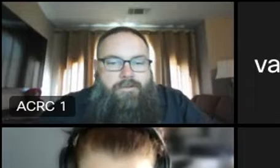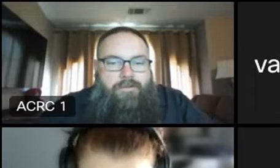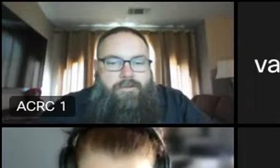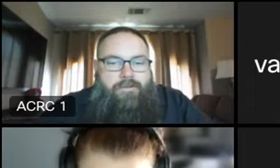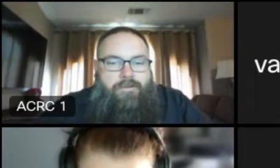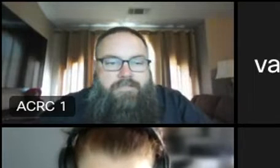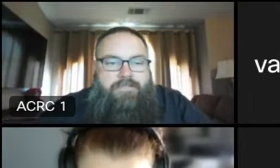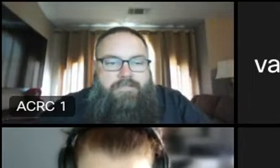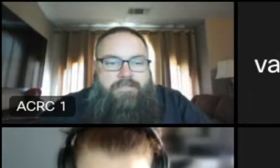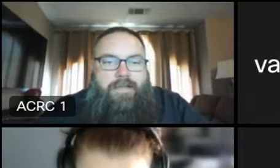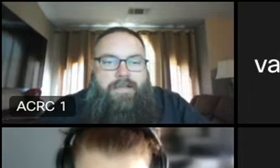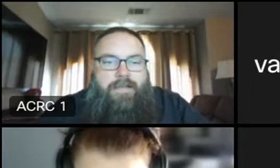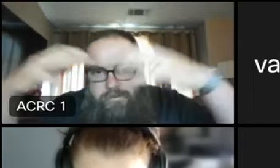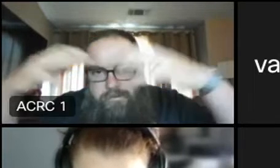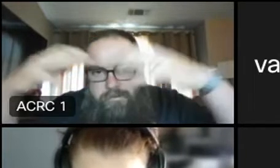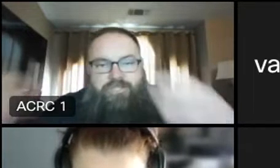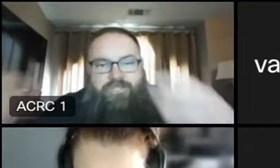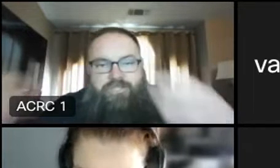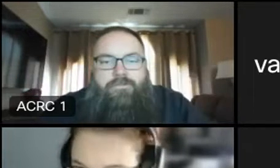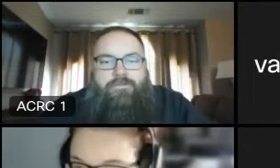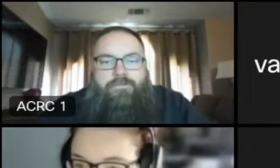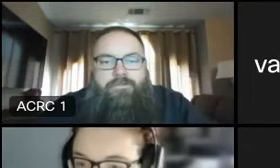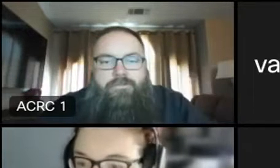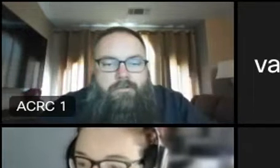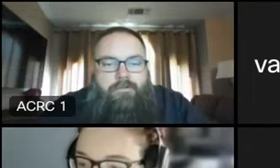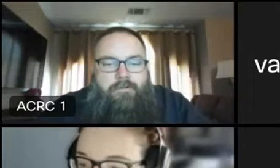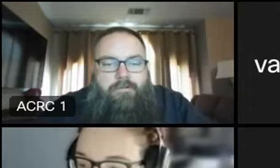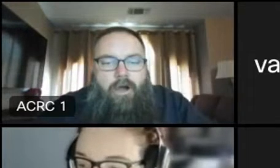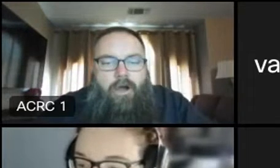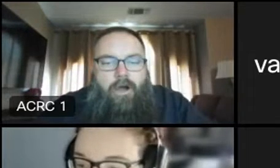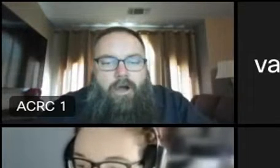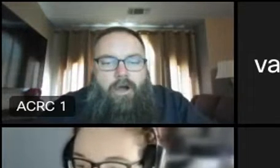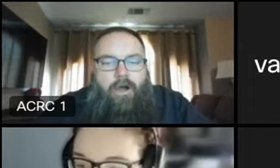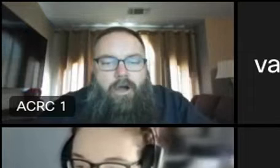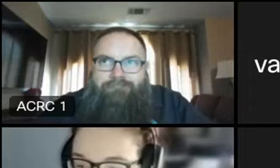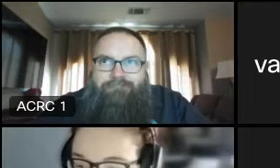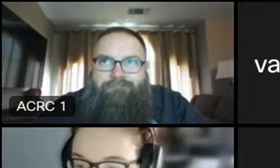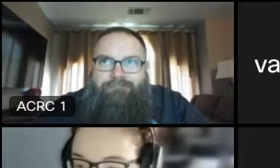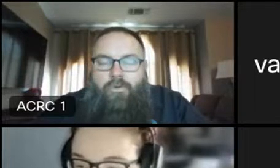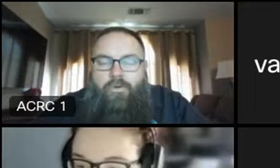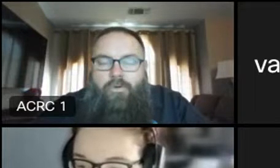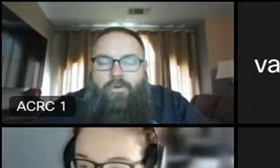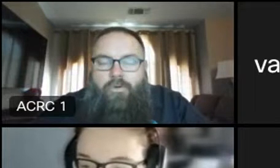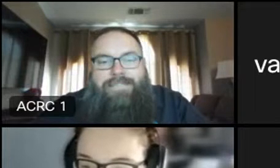the lack of staffing has been the direct connection to the, ongoing